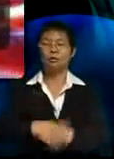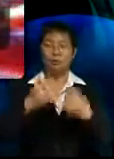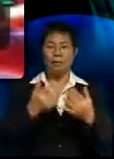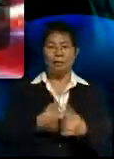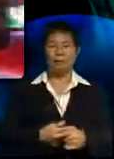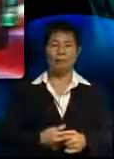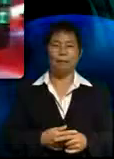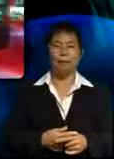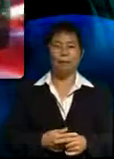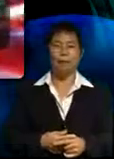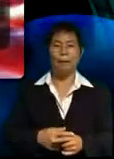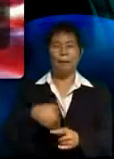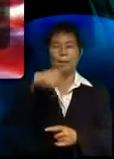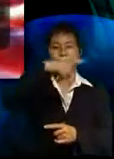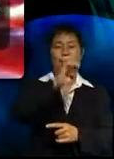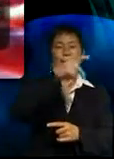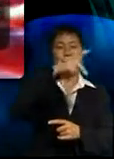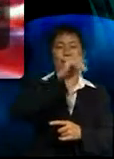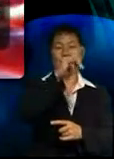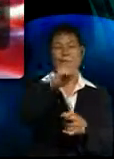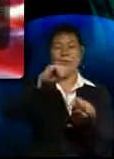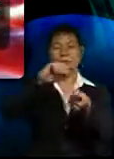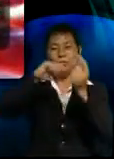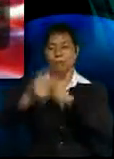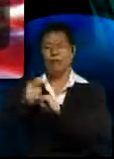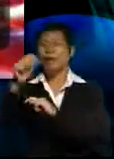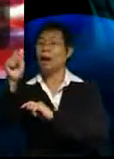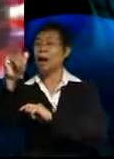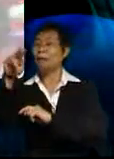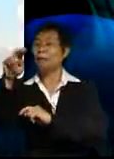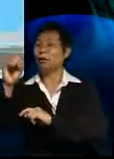Peptidase reacts on peptides to form amino acids.